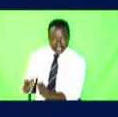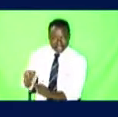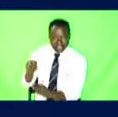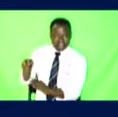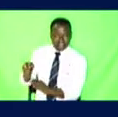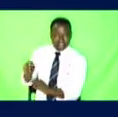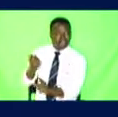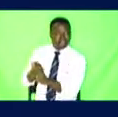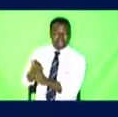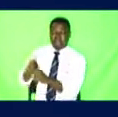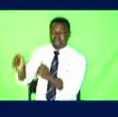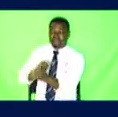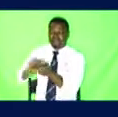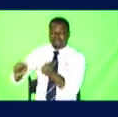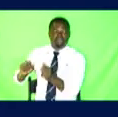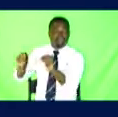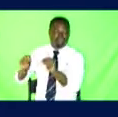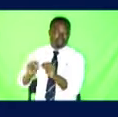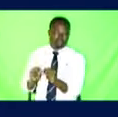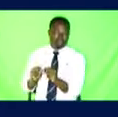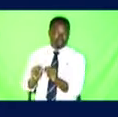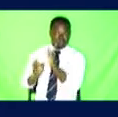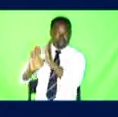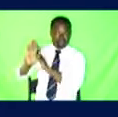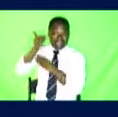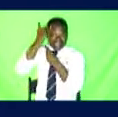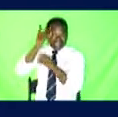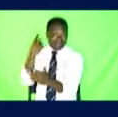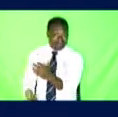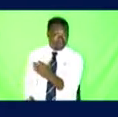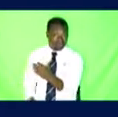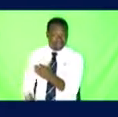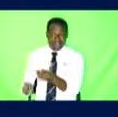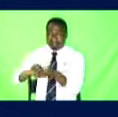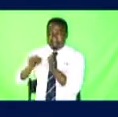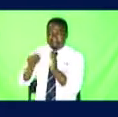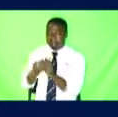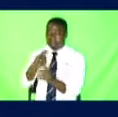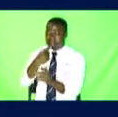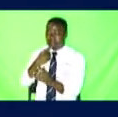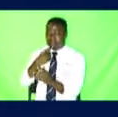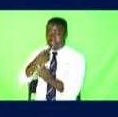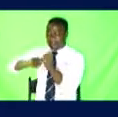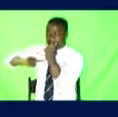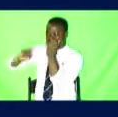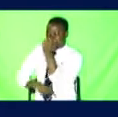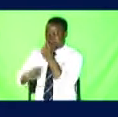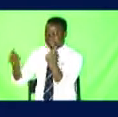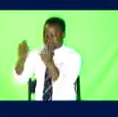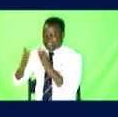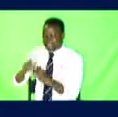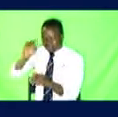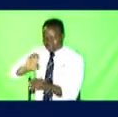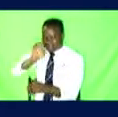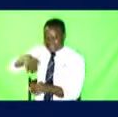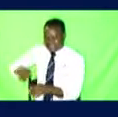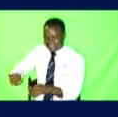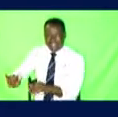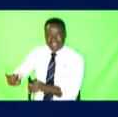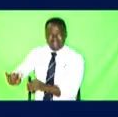eternal condemnation. God decided that, no, don't let me punish the sinner to eternal